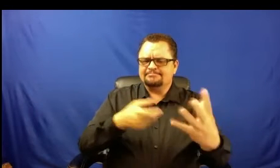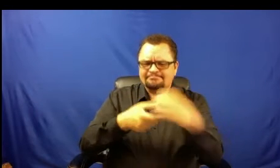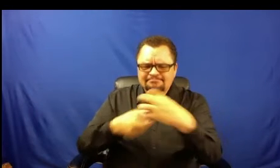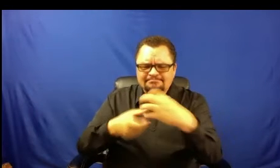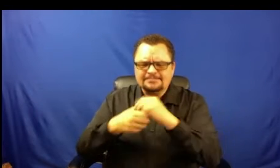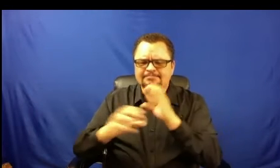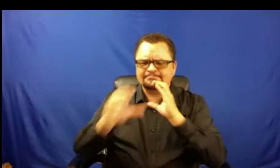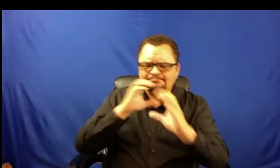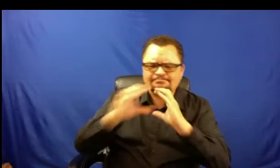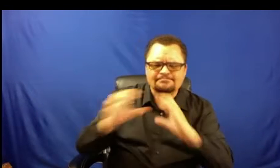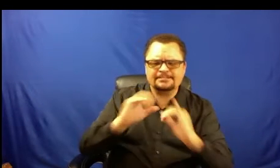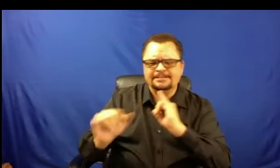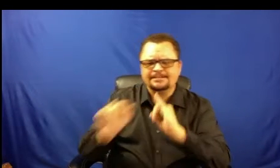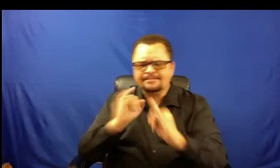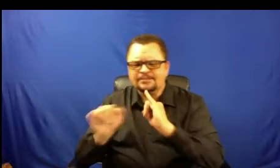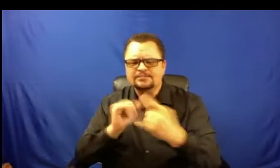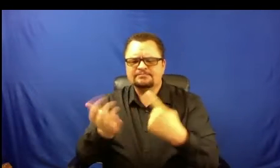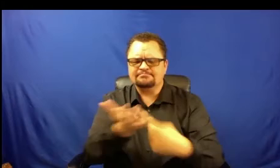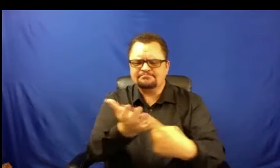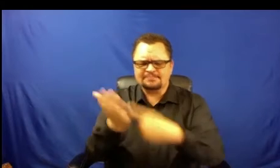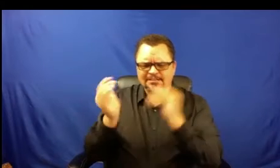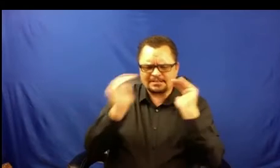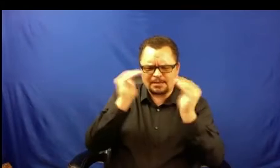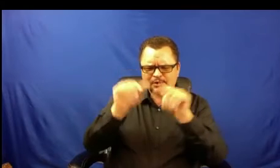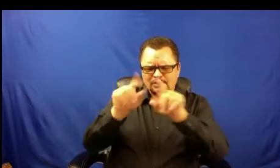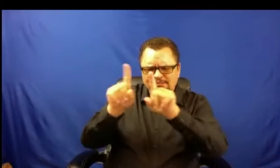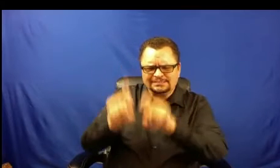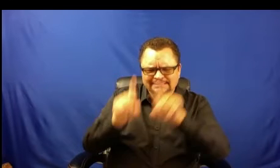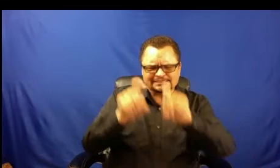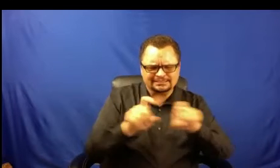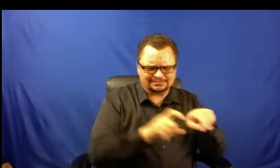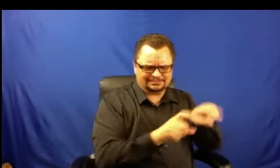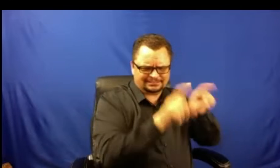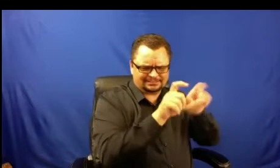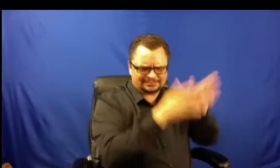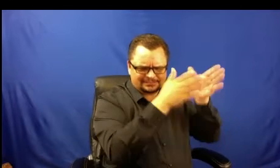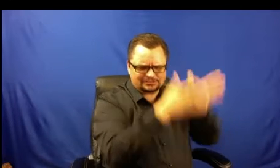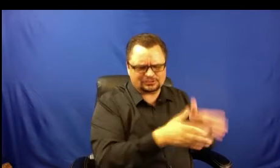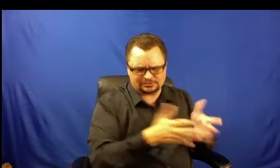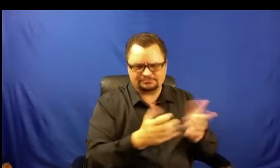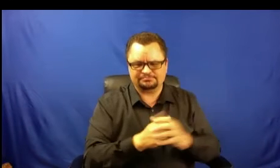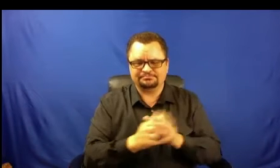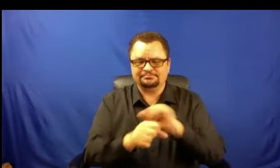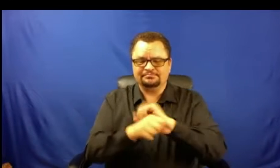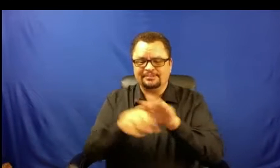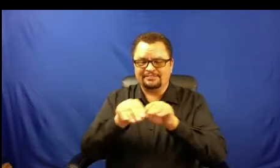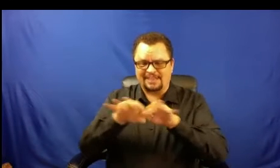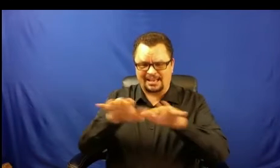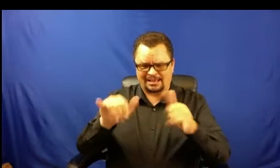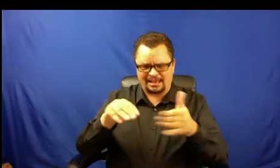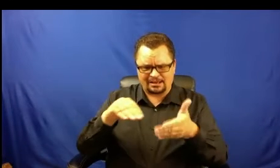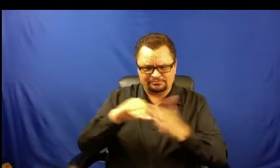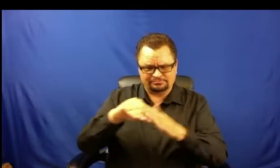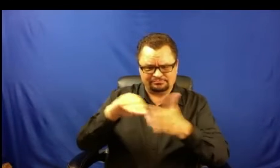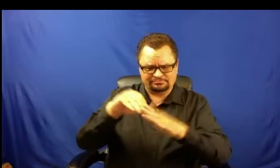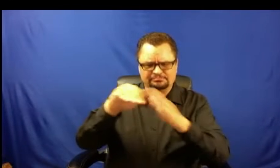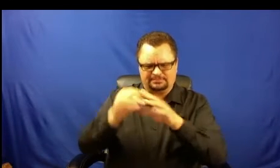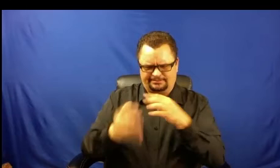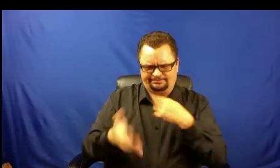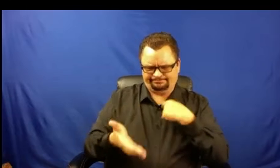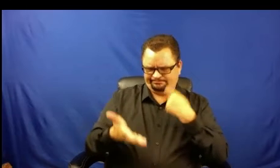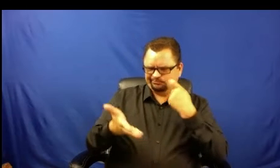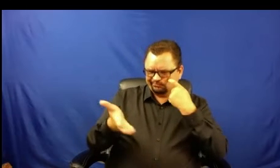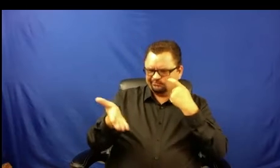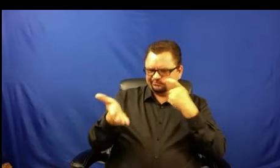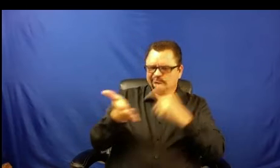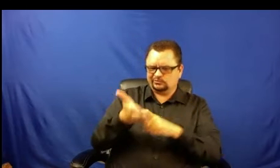Because of the current surge in cases that our team is experiencing, we are working on a prioritization schema.